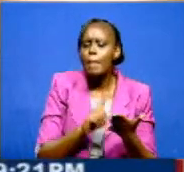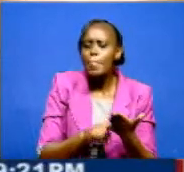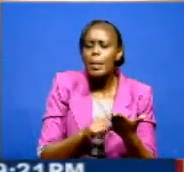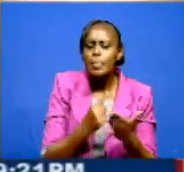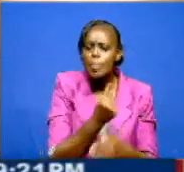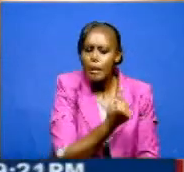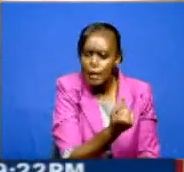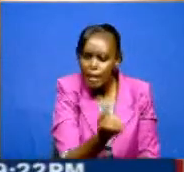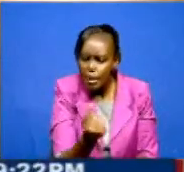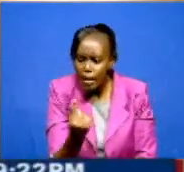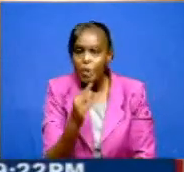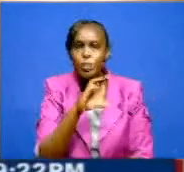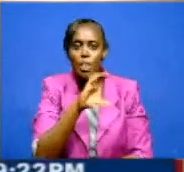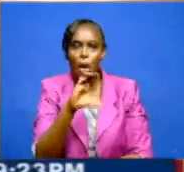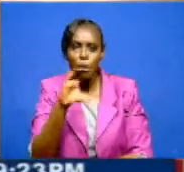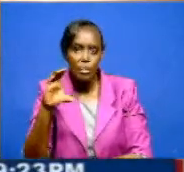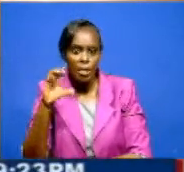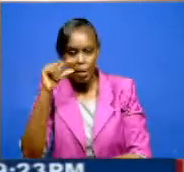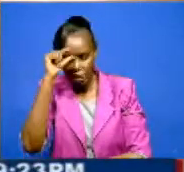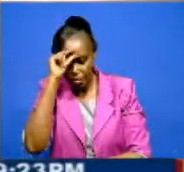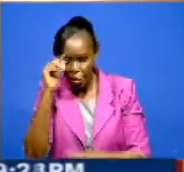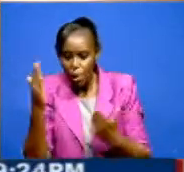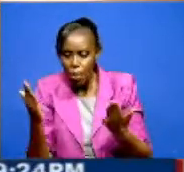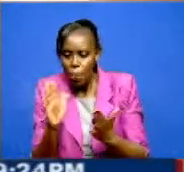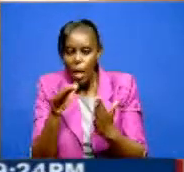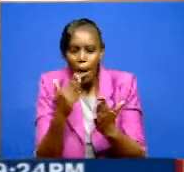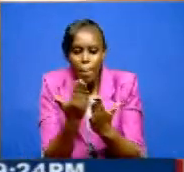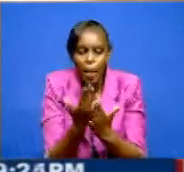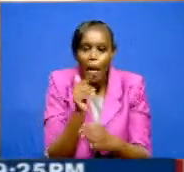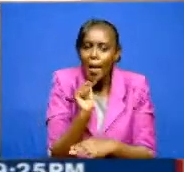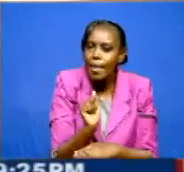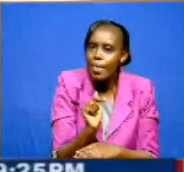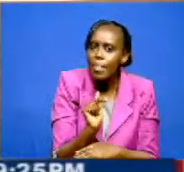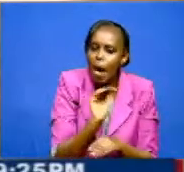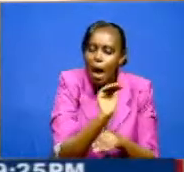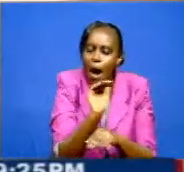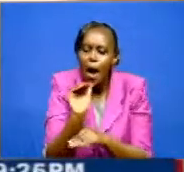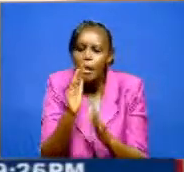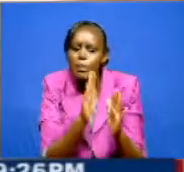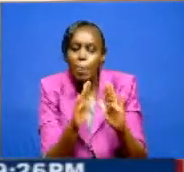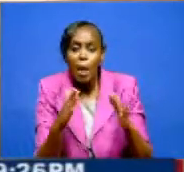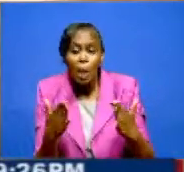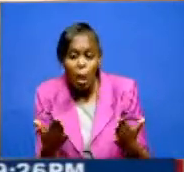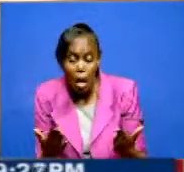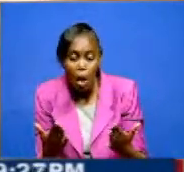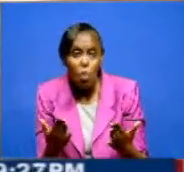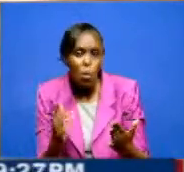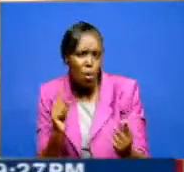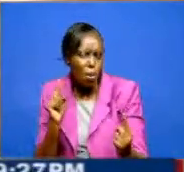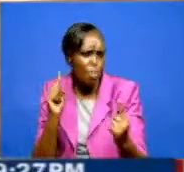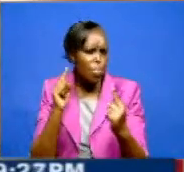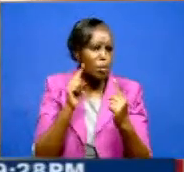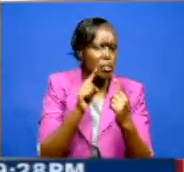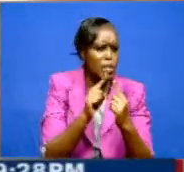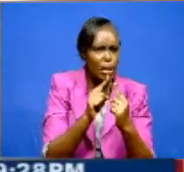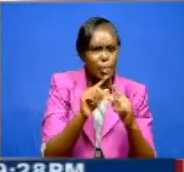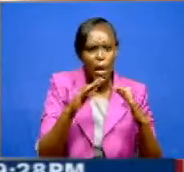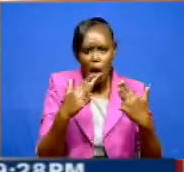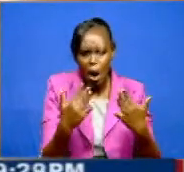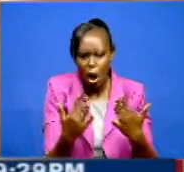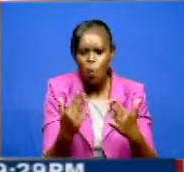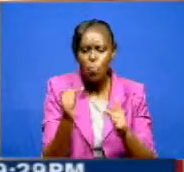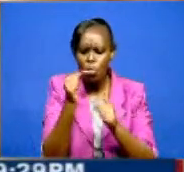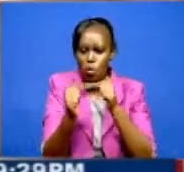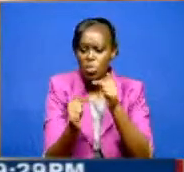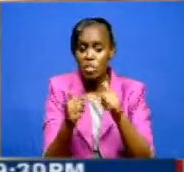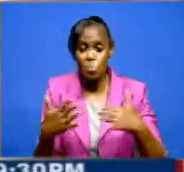each of these counties where they're going to apply this. Ask them for their plans, ask them for their projections, ask them how they want to go